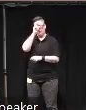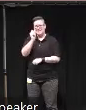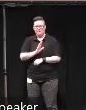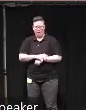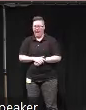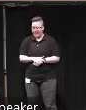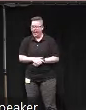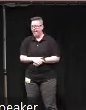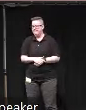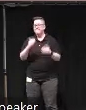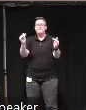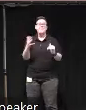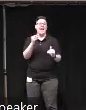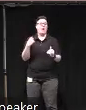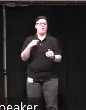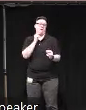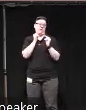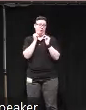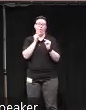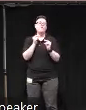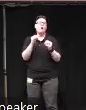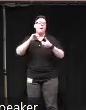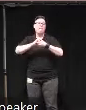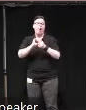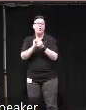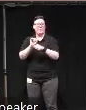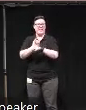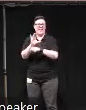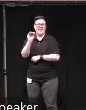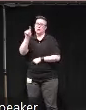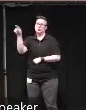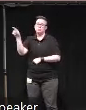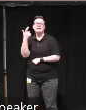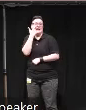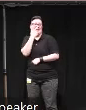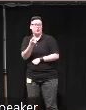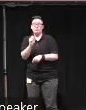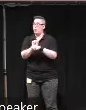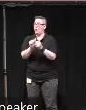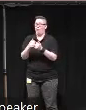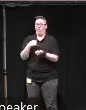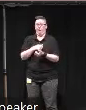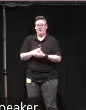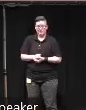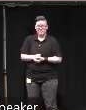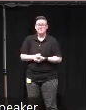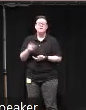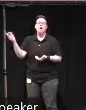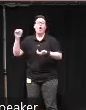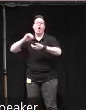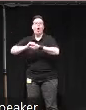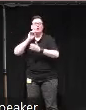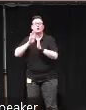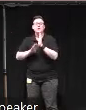are also negotiating and partnering with industry that are interested in working with us in terms of